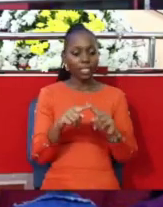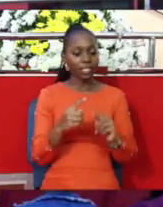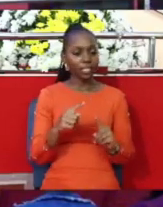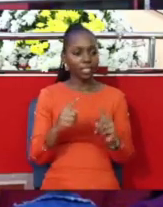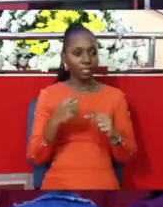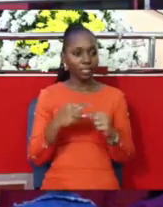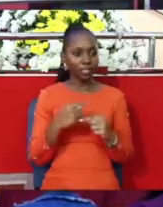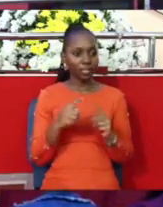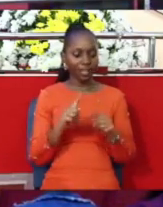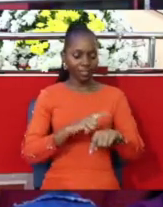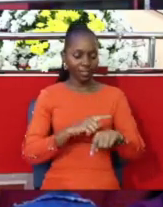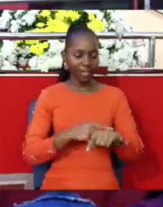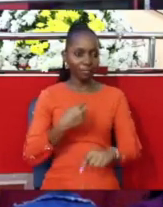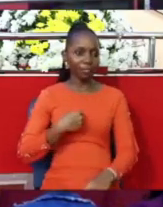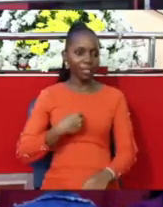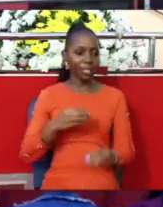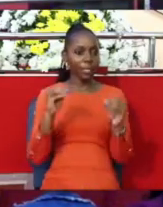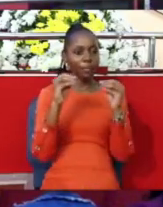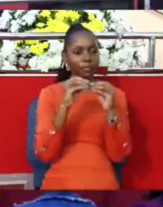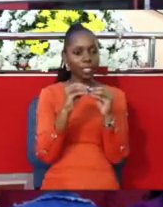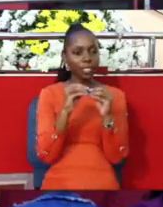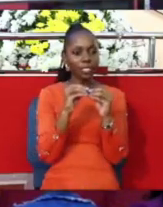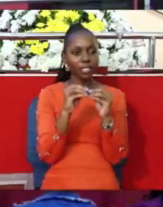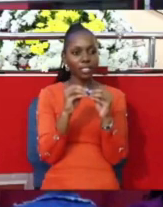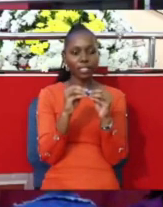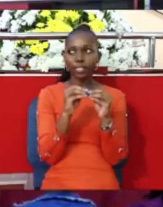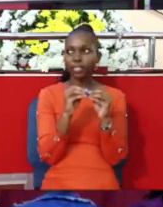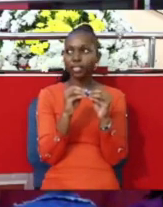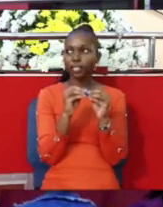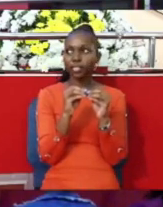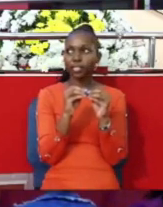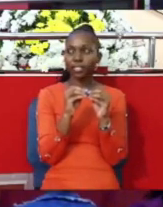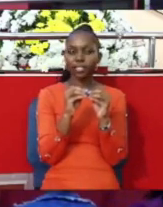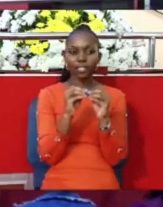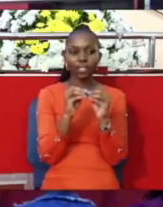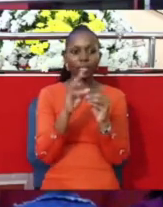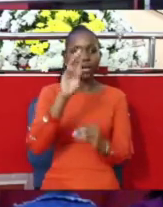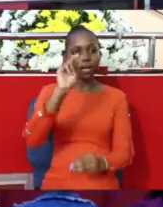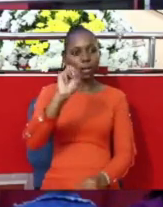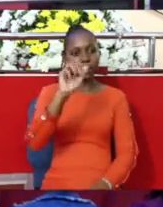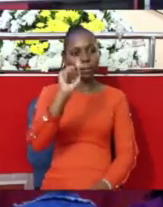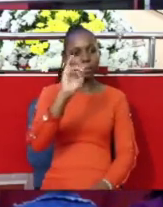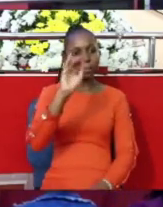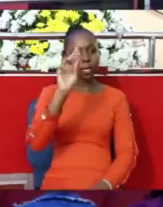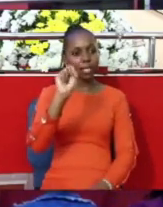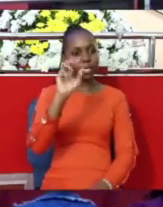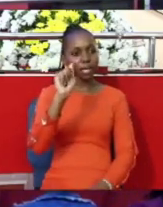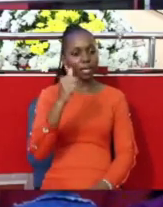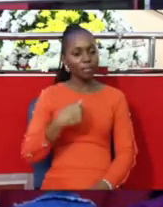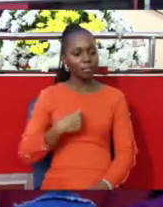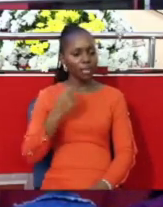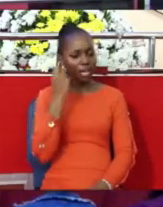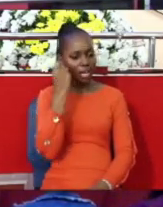Aliyekuwa baba mkwe wake Askofu Kipruto. I knew he was not born by a Kikuyu. Nikatambua hakuwa amezaliwa na Mkikuyu. Then